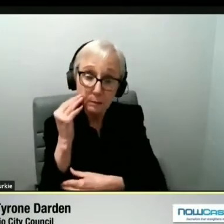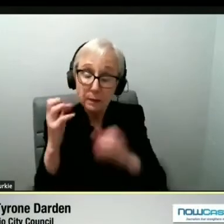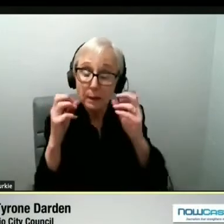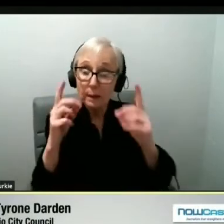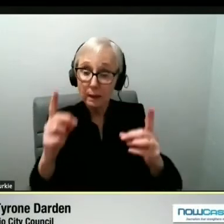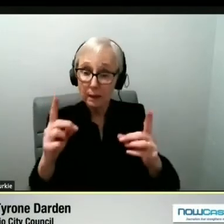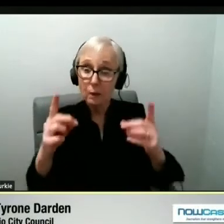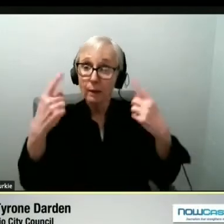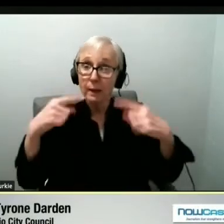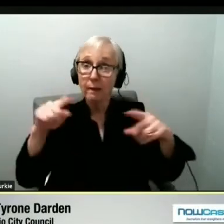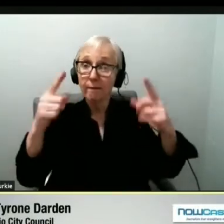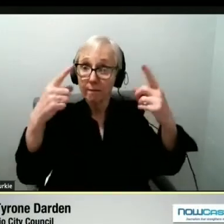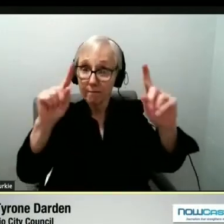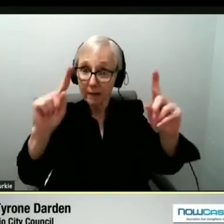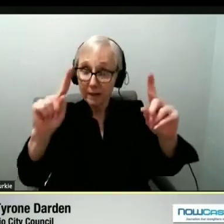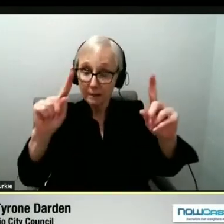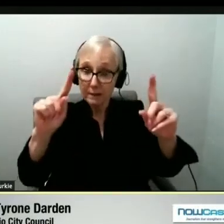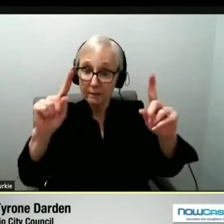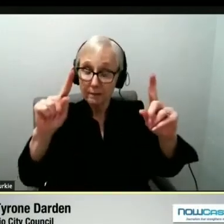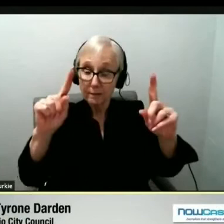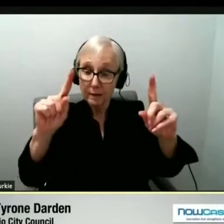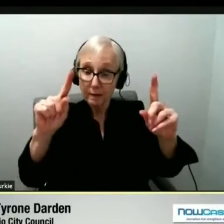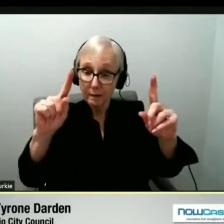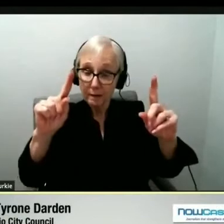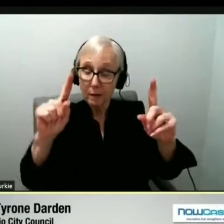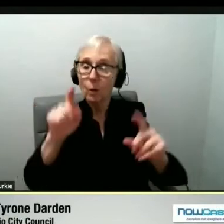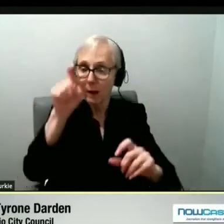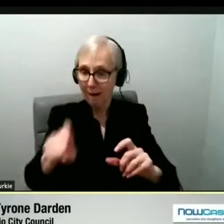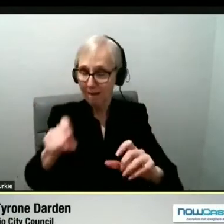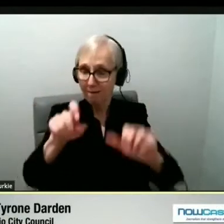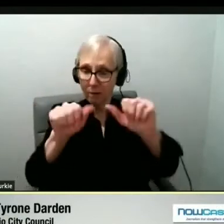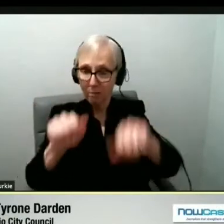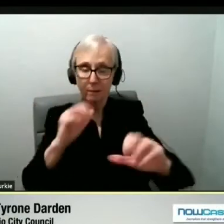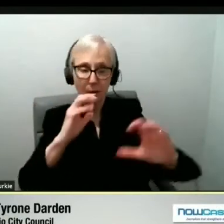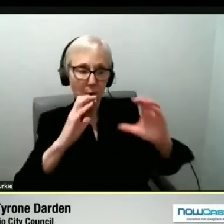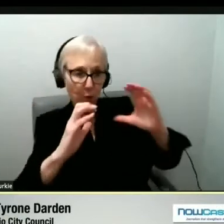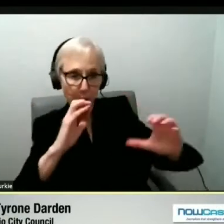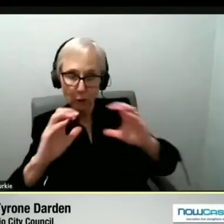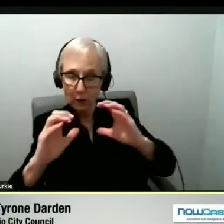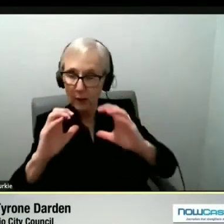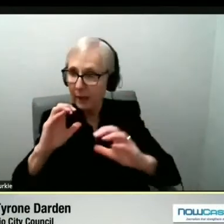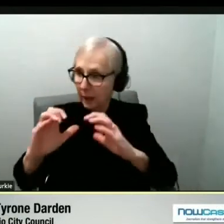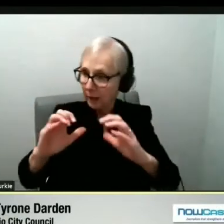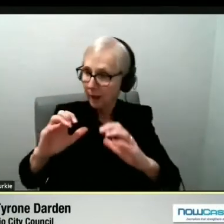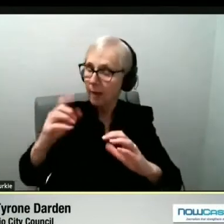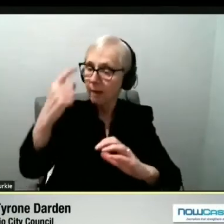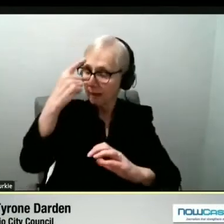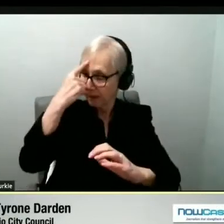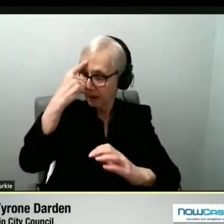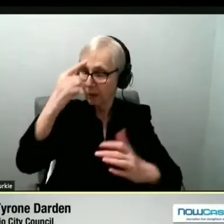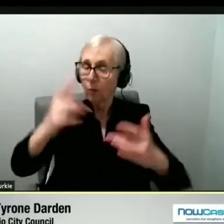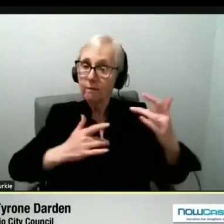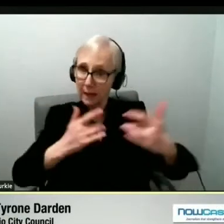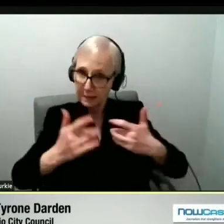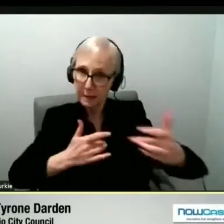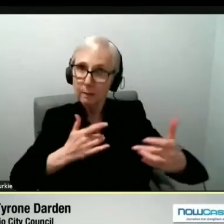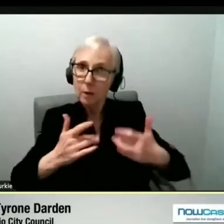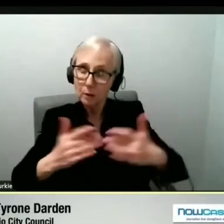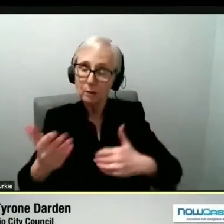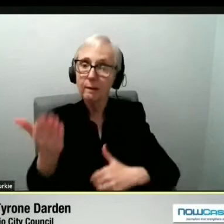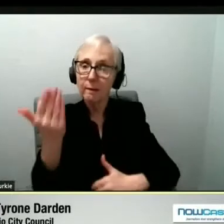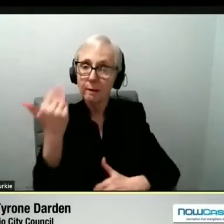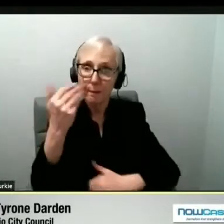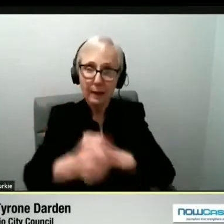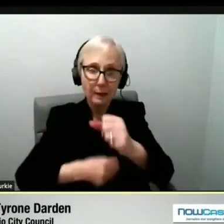order to be effective in our district, we have to be able to communicate. I believe that we've had a lot of concerns over the past